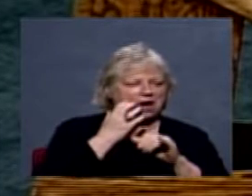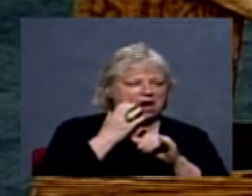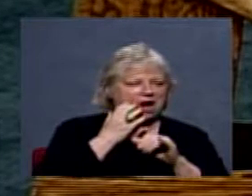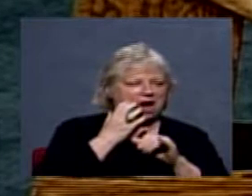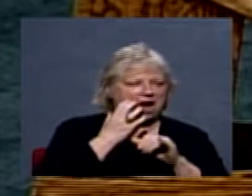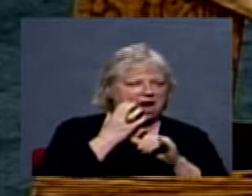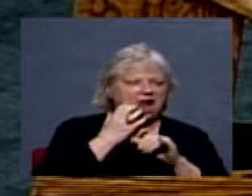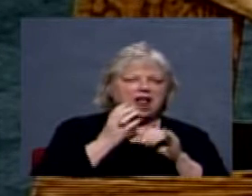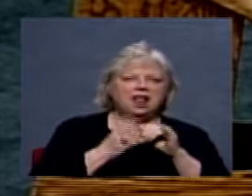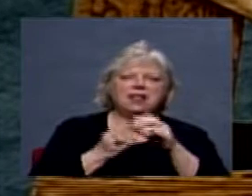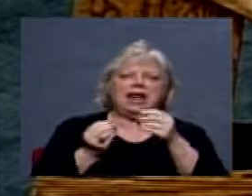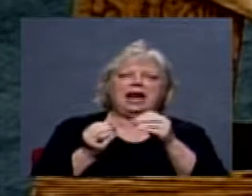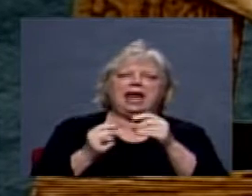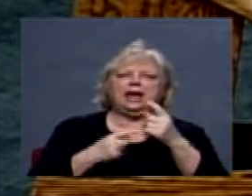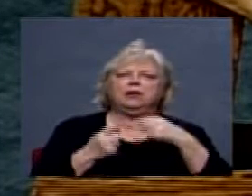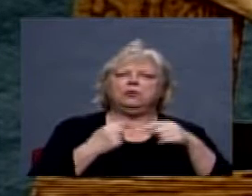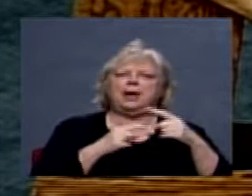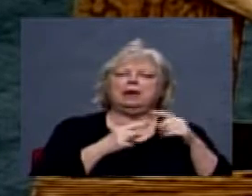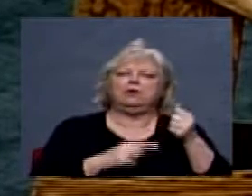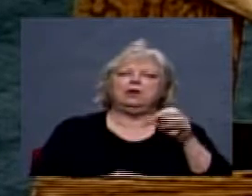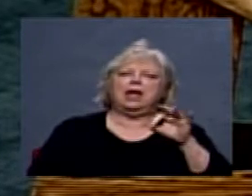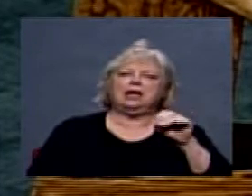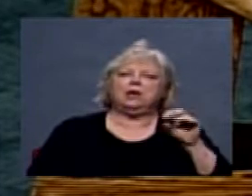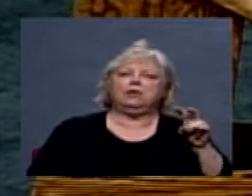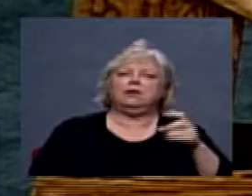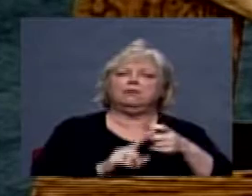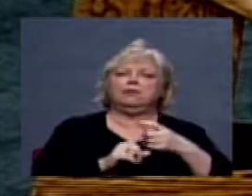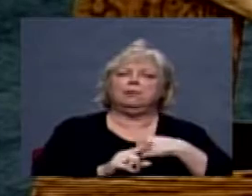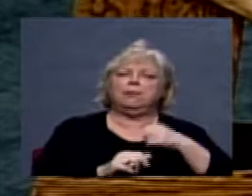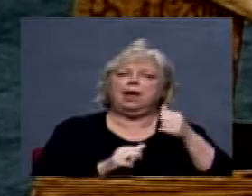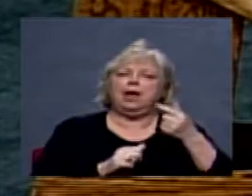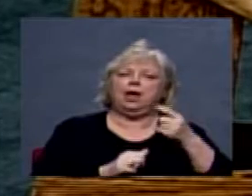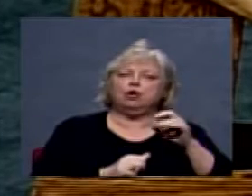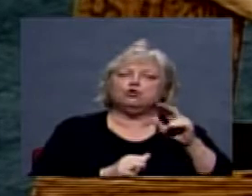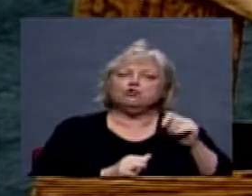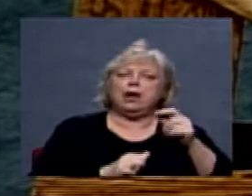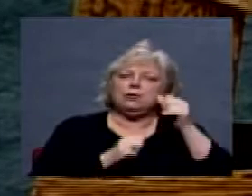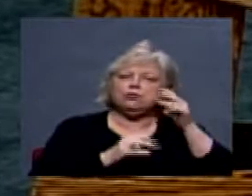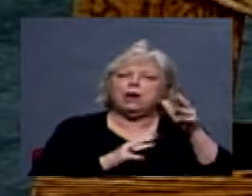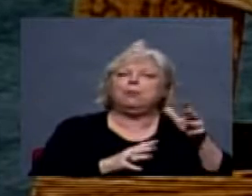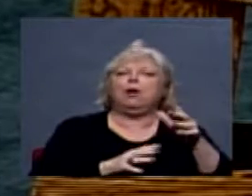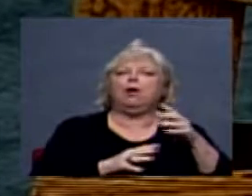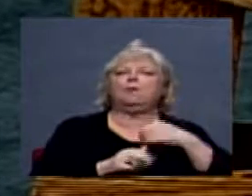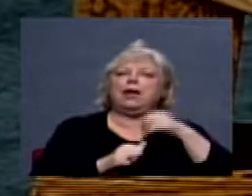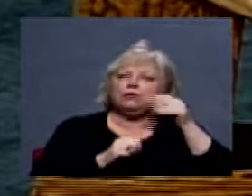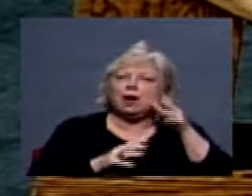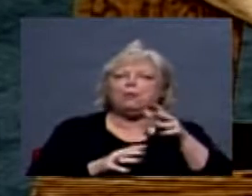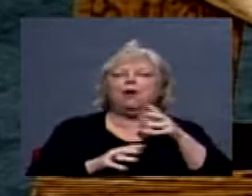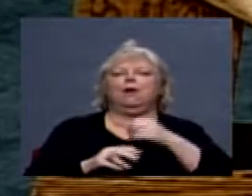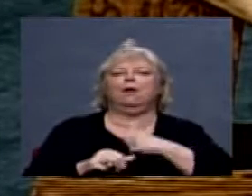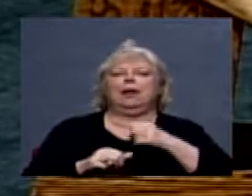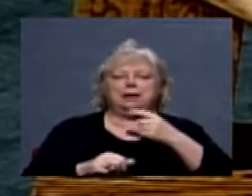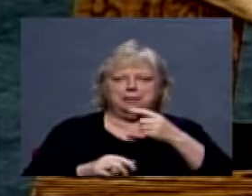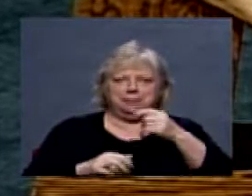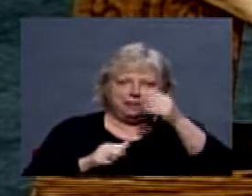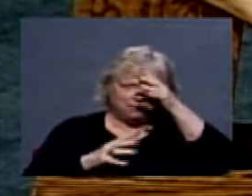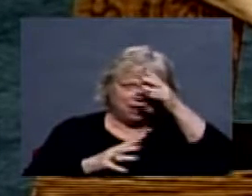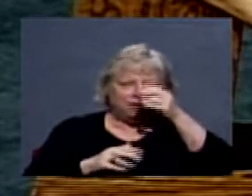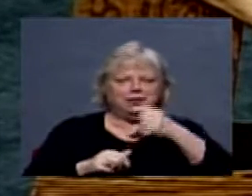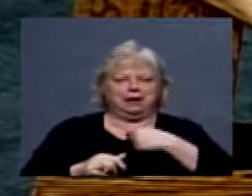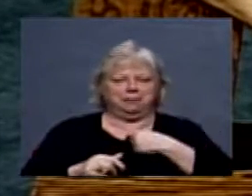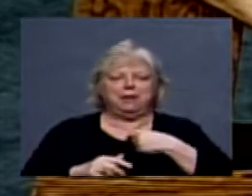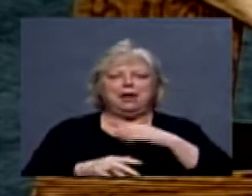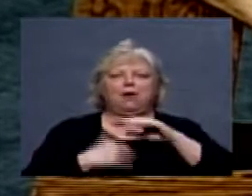believe, 1907, from my great-grandpa and my grandpa and my dad and me, all carry the same name, Johnny